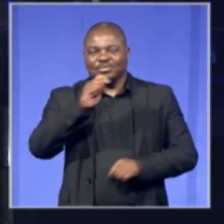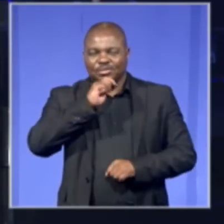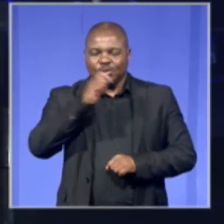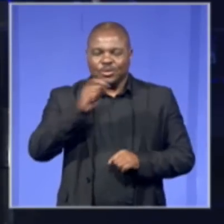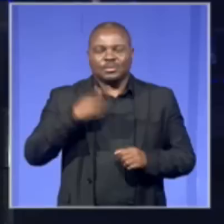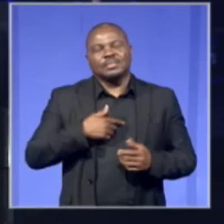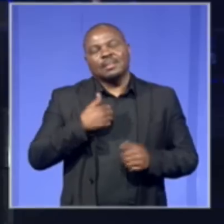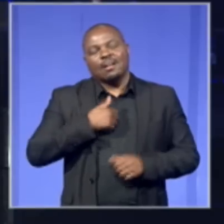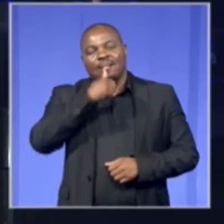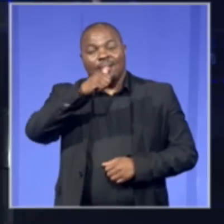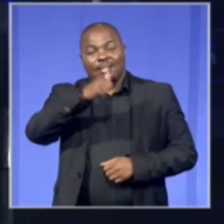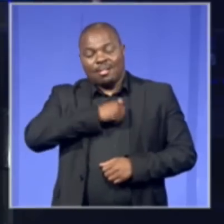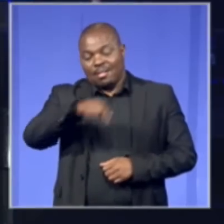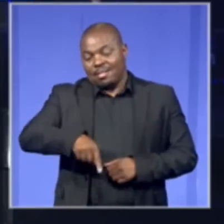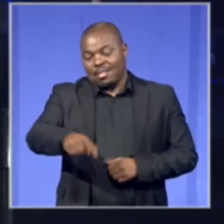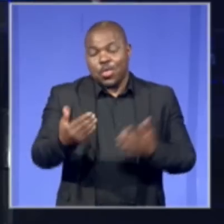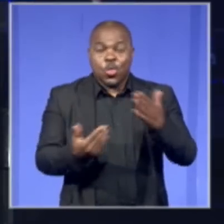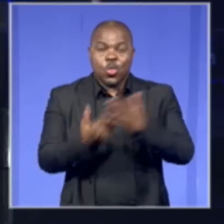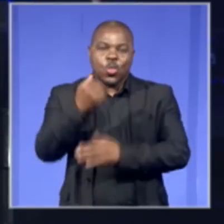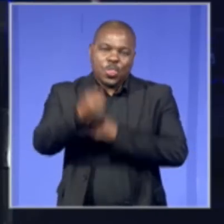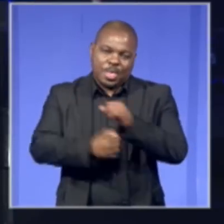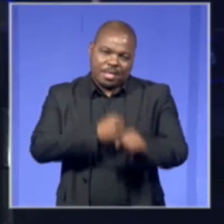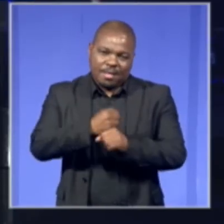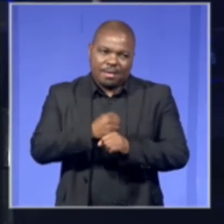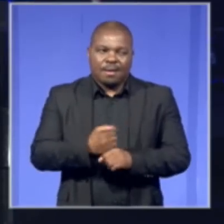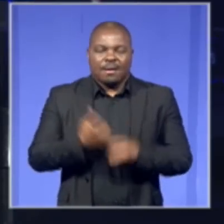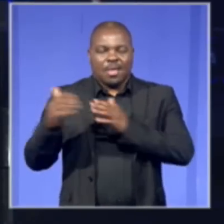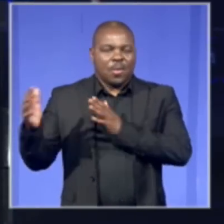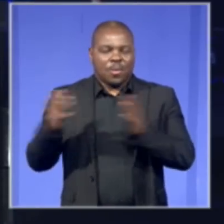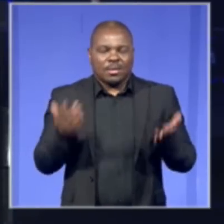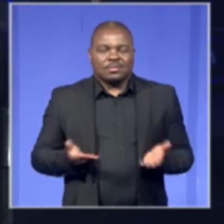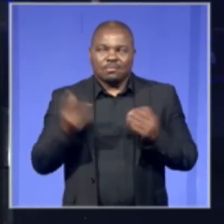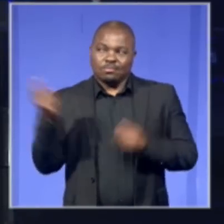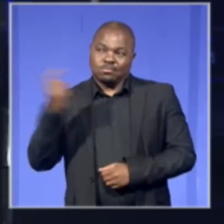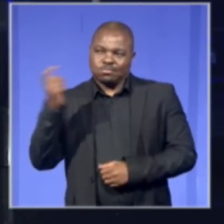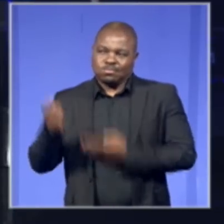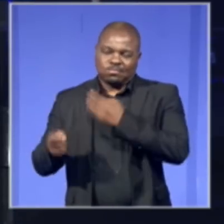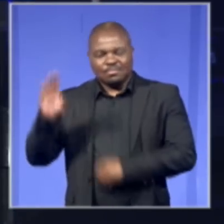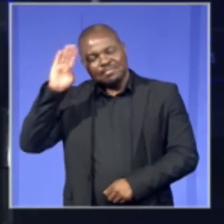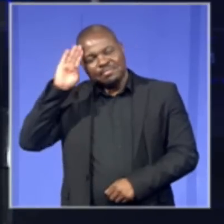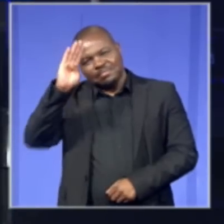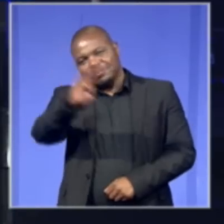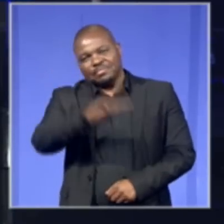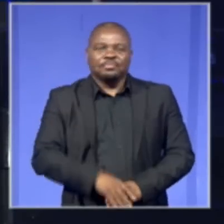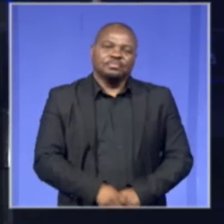mahlonolo a selemo se setjha mme ho latela Bolipi. Kgotso.